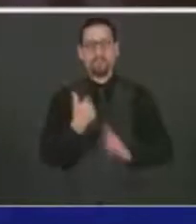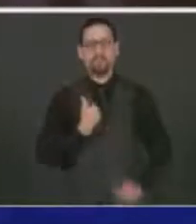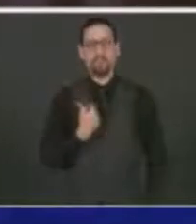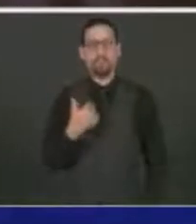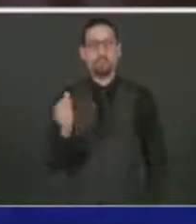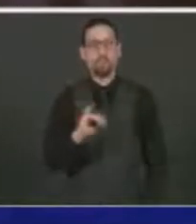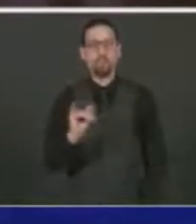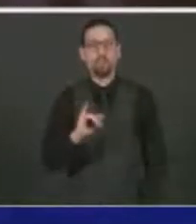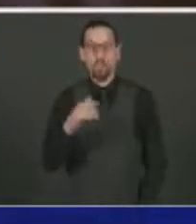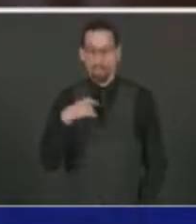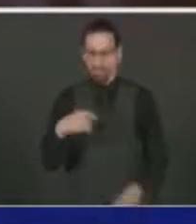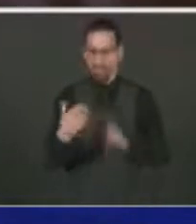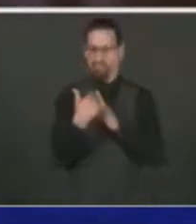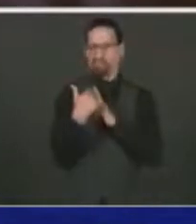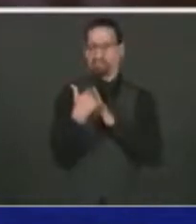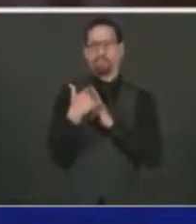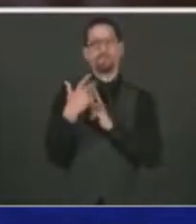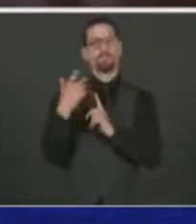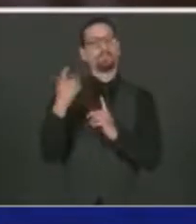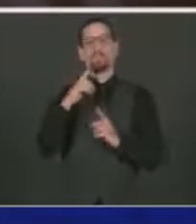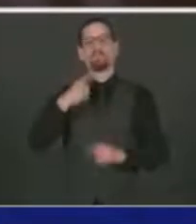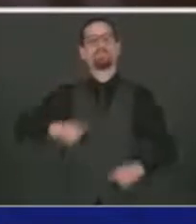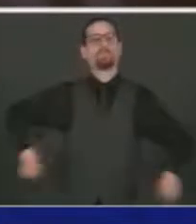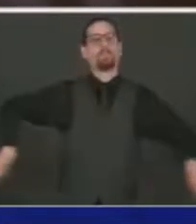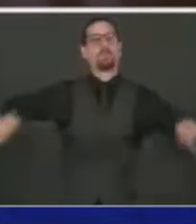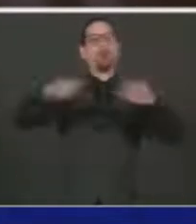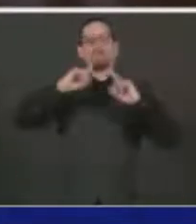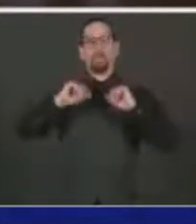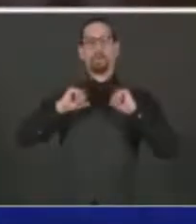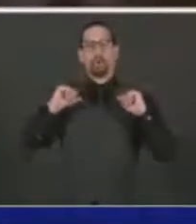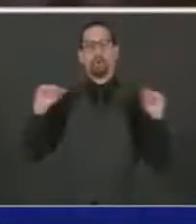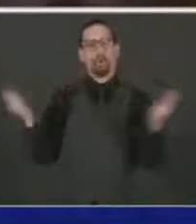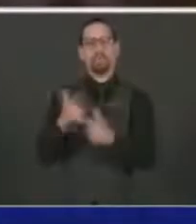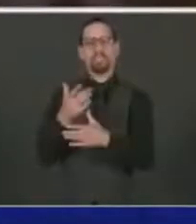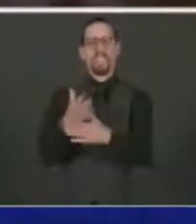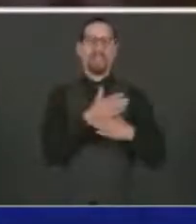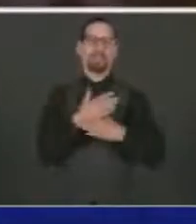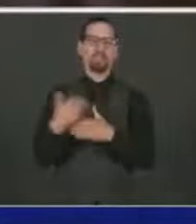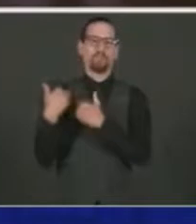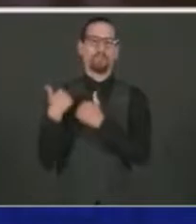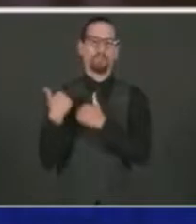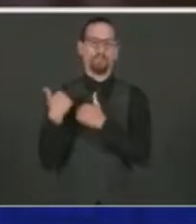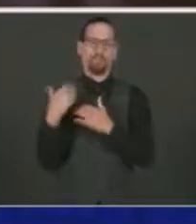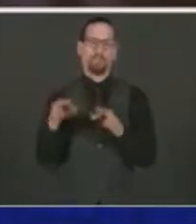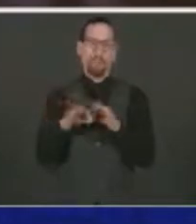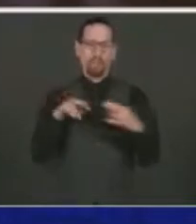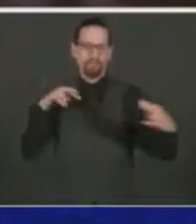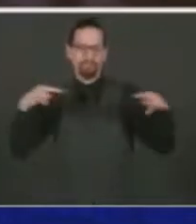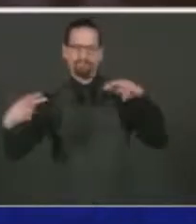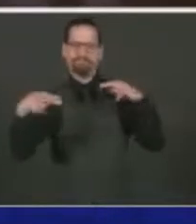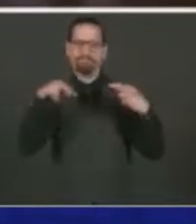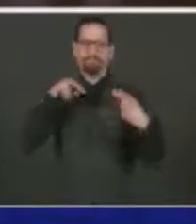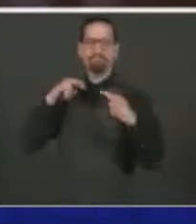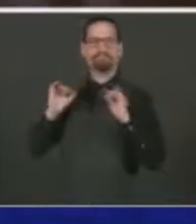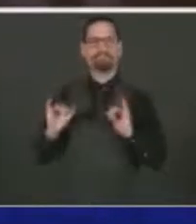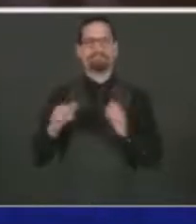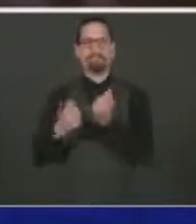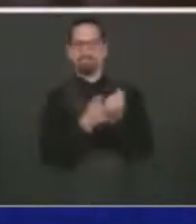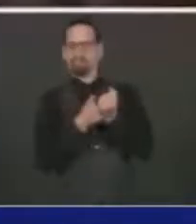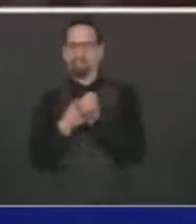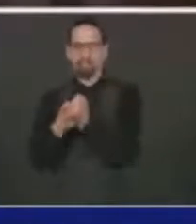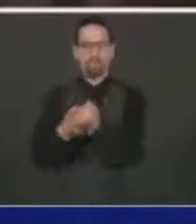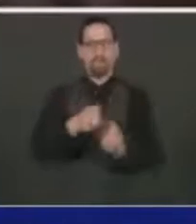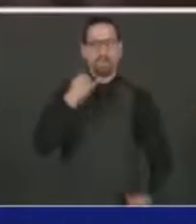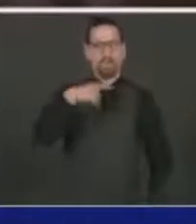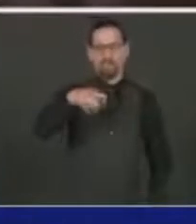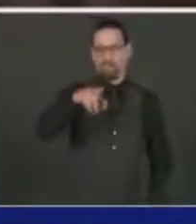If you own a restaurant and you aren't following the rules, You're hurting every other restaurant's